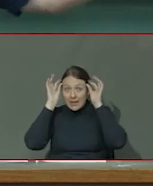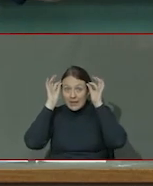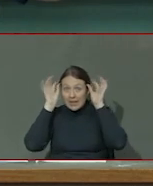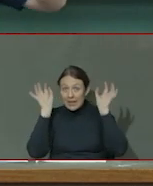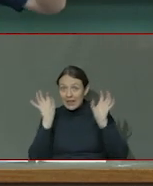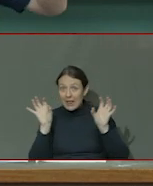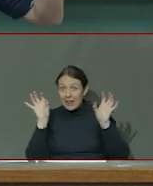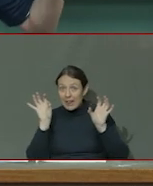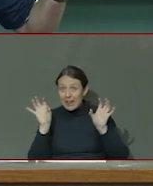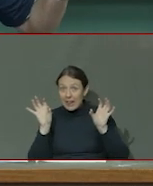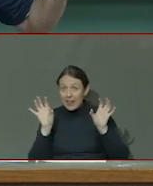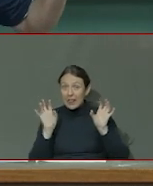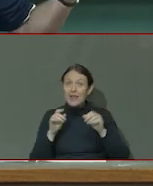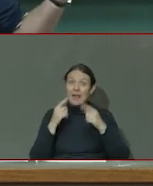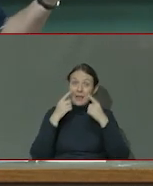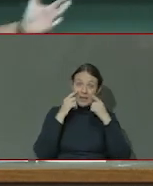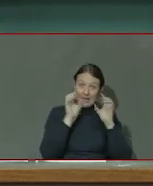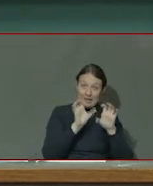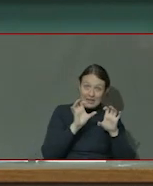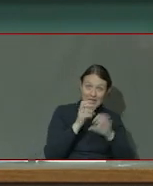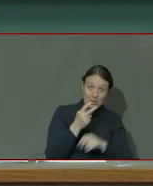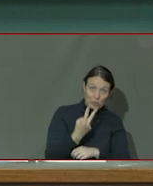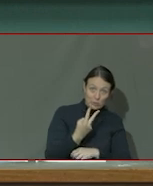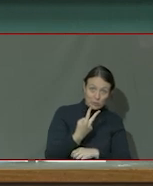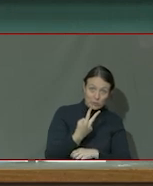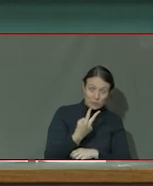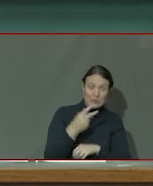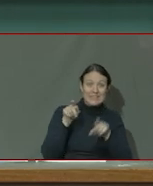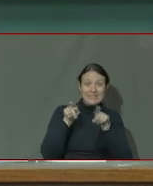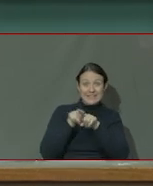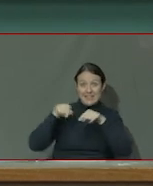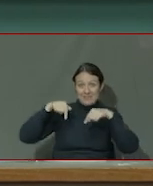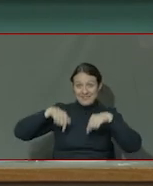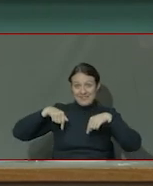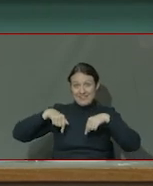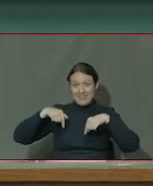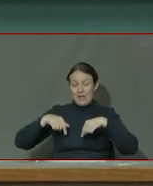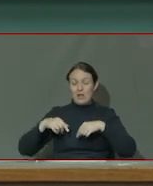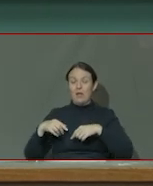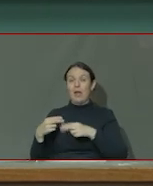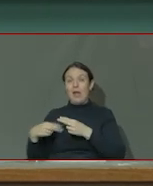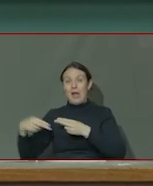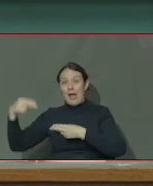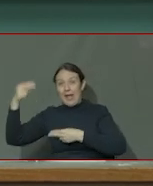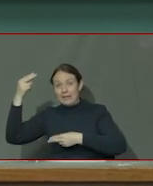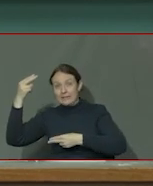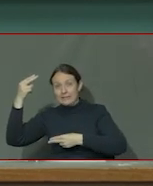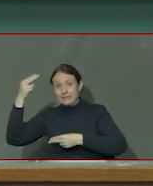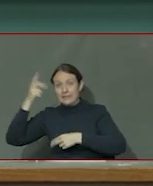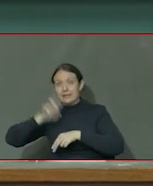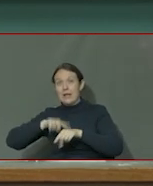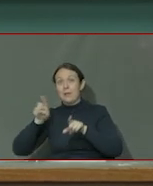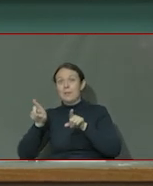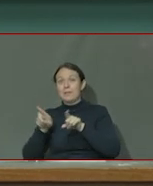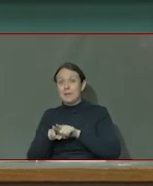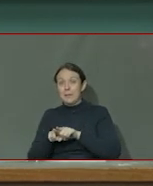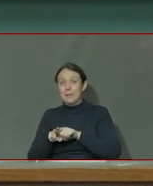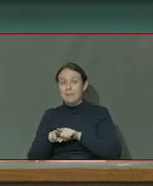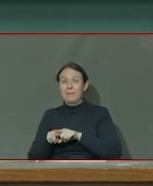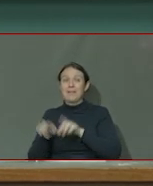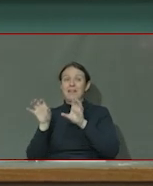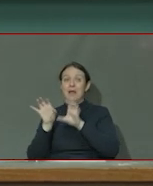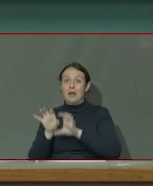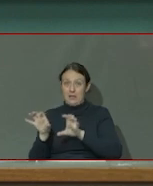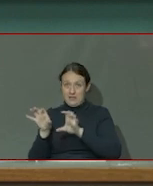color and eye color. Here we're looking at the height, and at the same time we're looking at